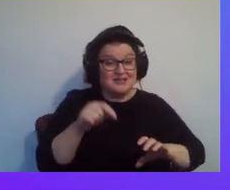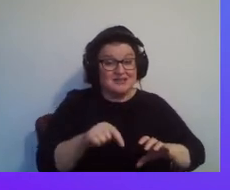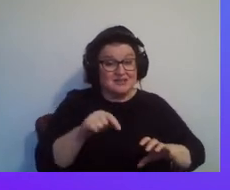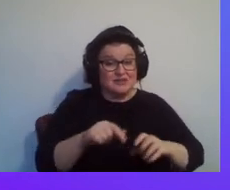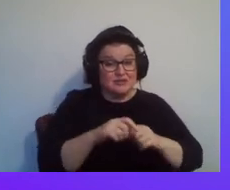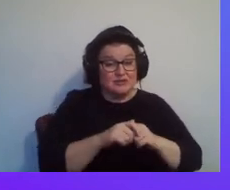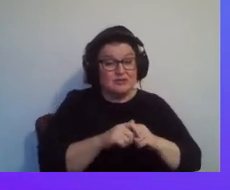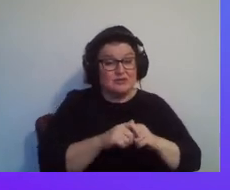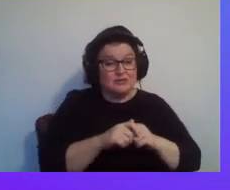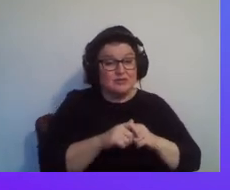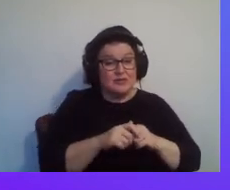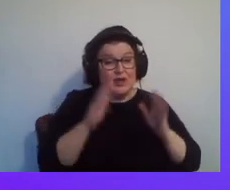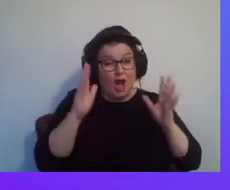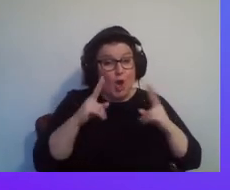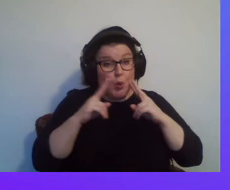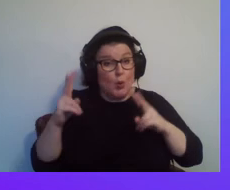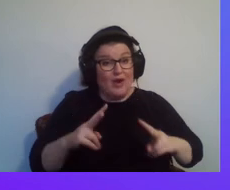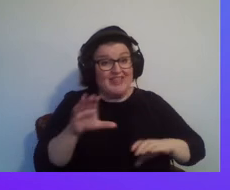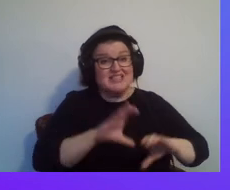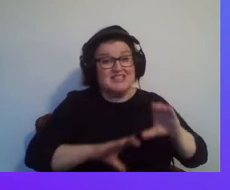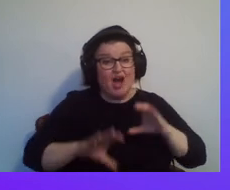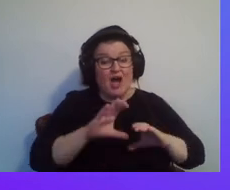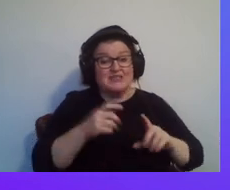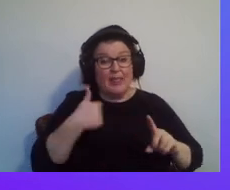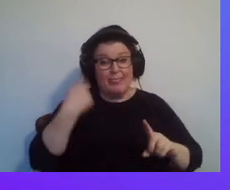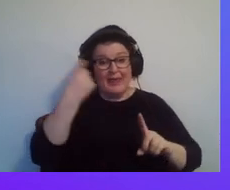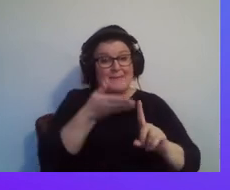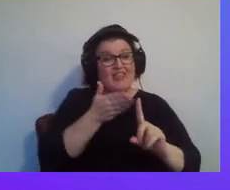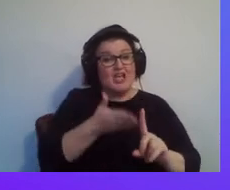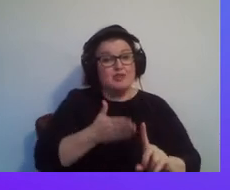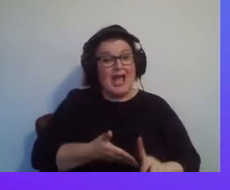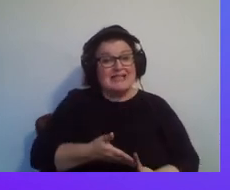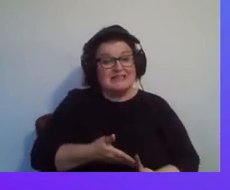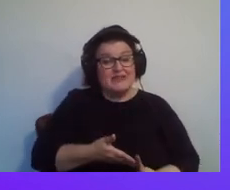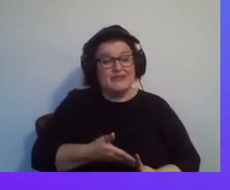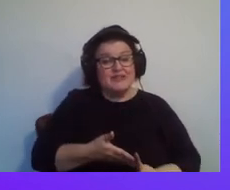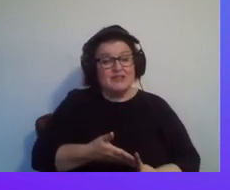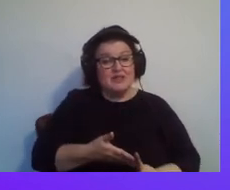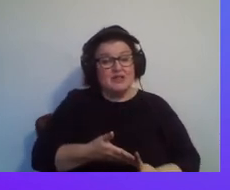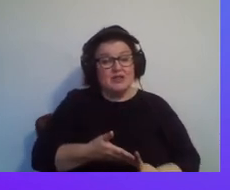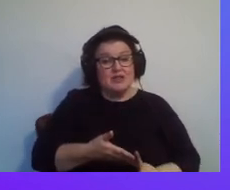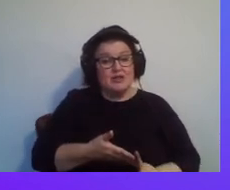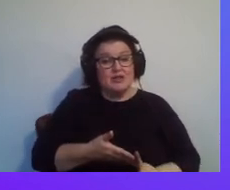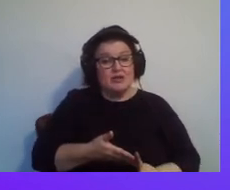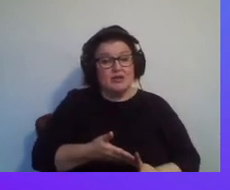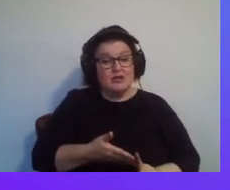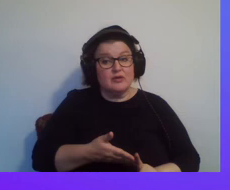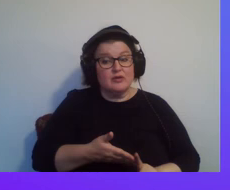do have to look at the science and the objective okay. outputs and then no. come on to them. Well,